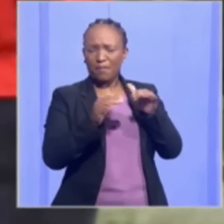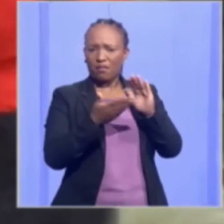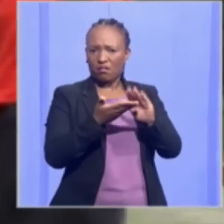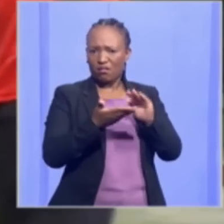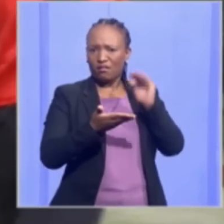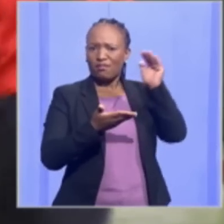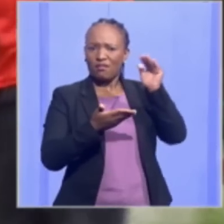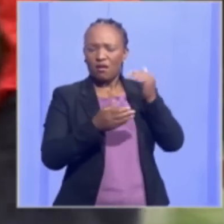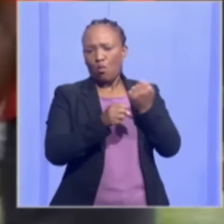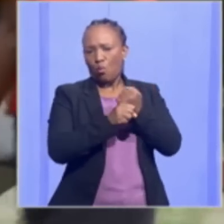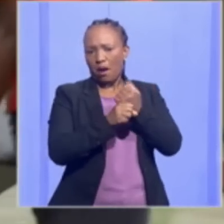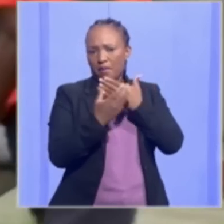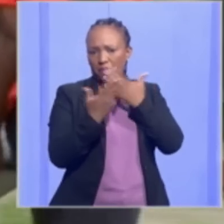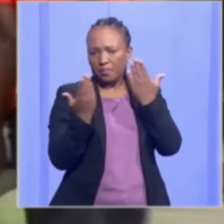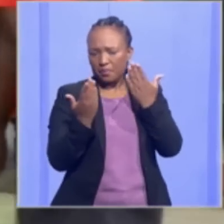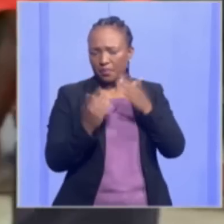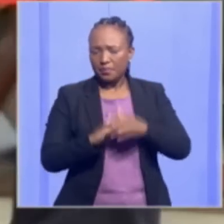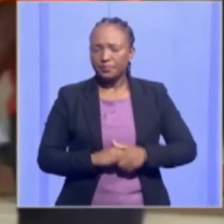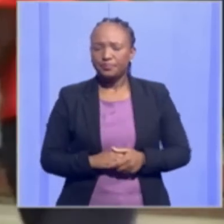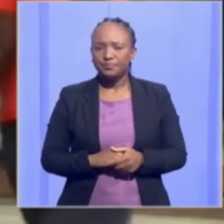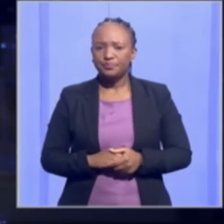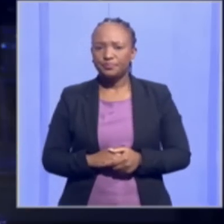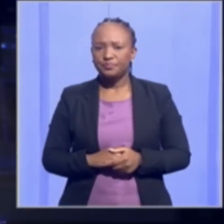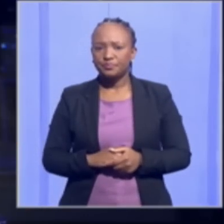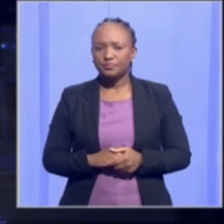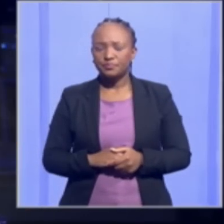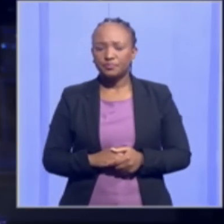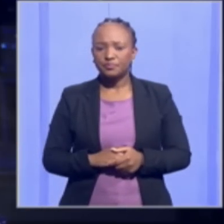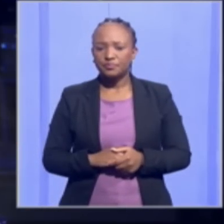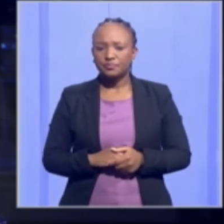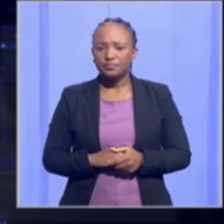ya batho ba sa sebetseng.